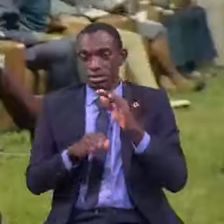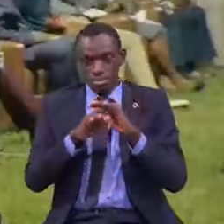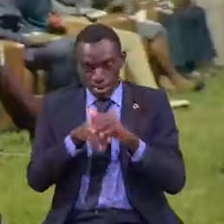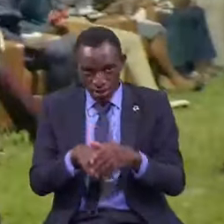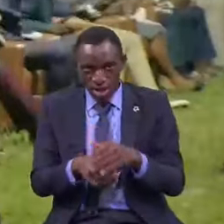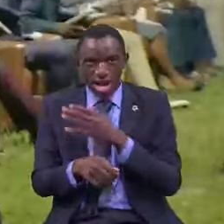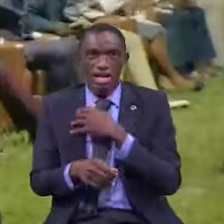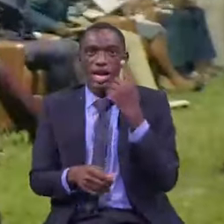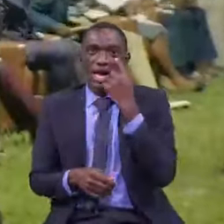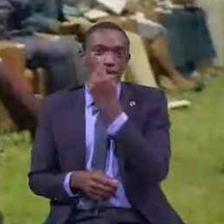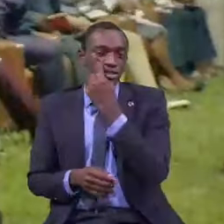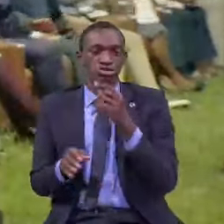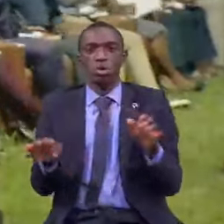Heads bowed and eyes closed.